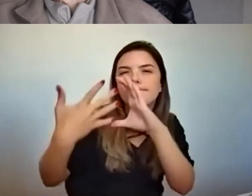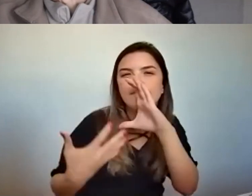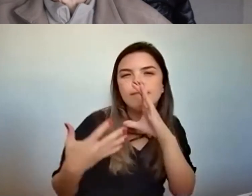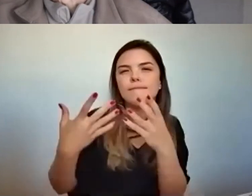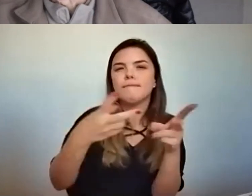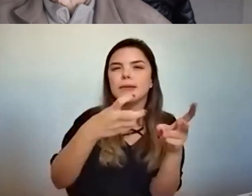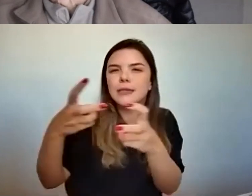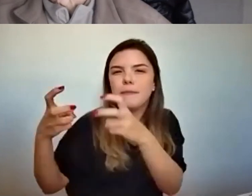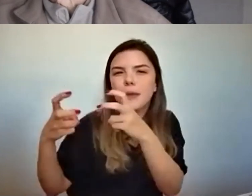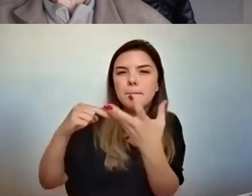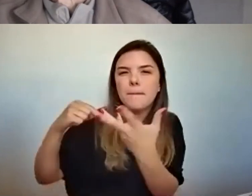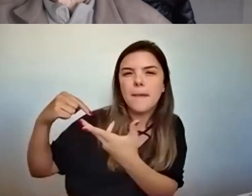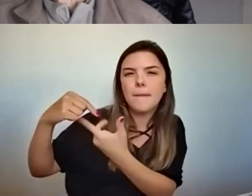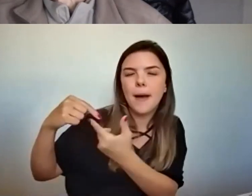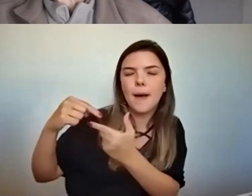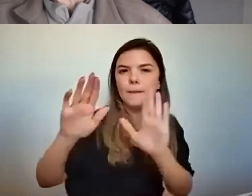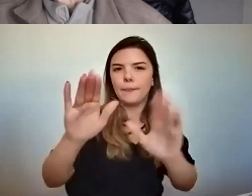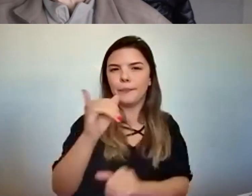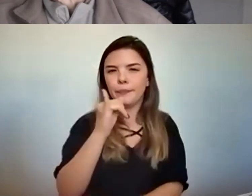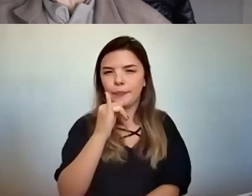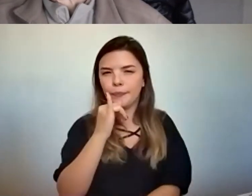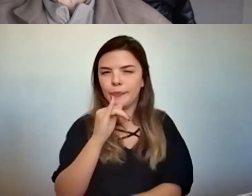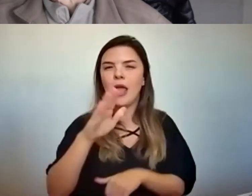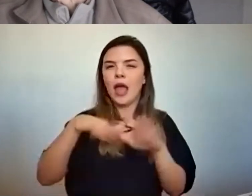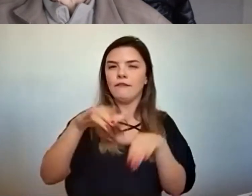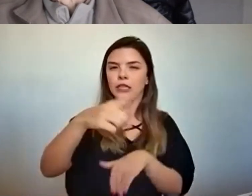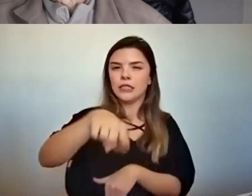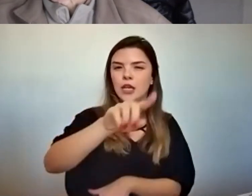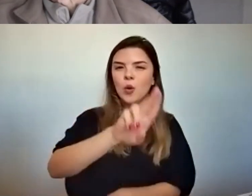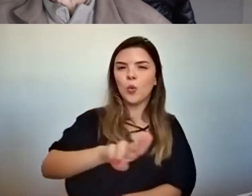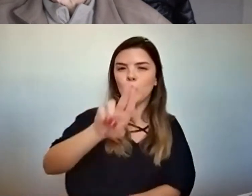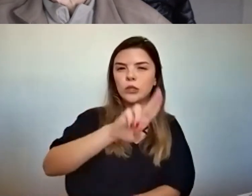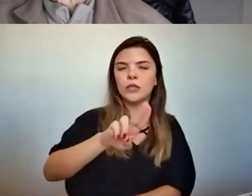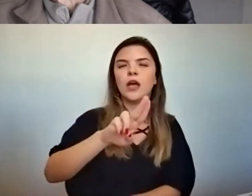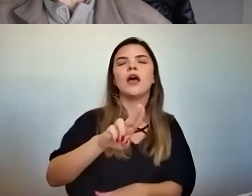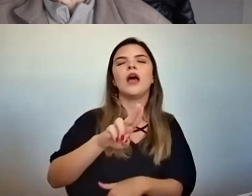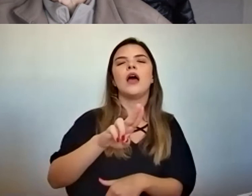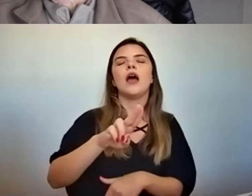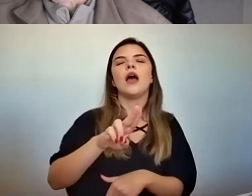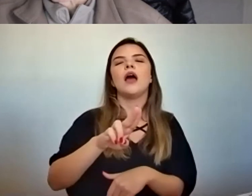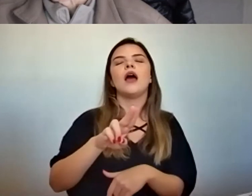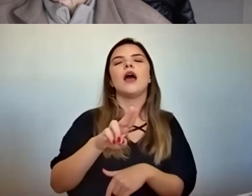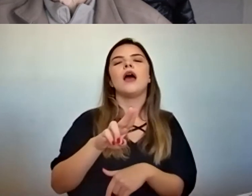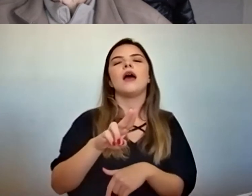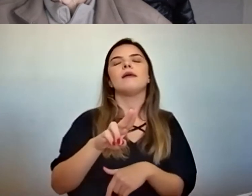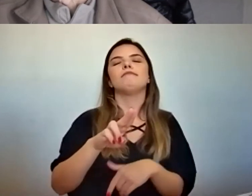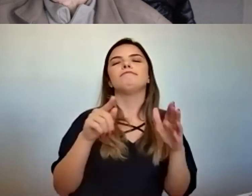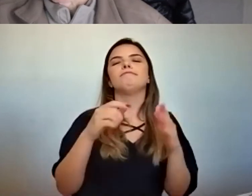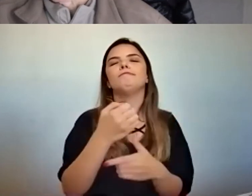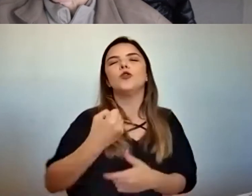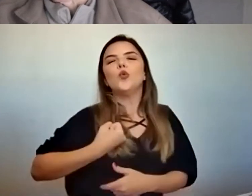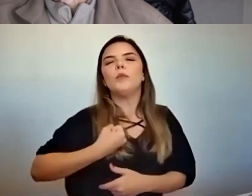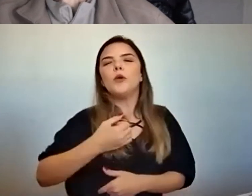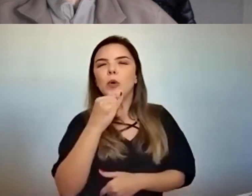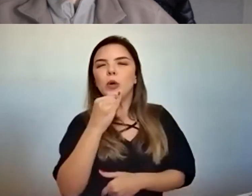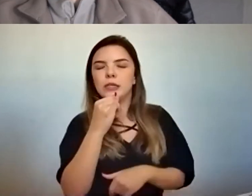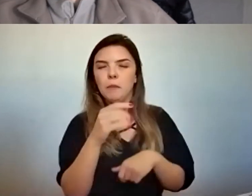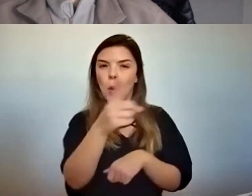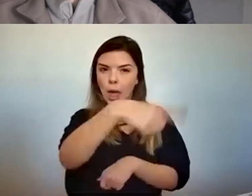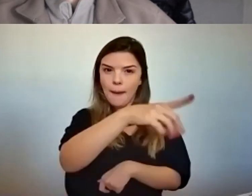of consultations, do interpreters consult with psychologists or